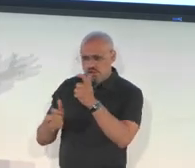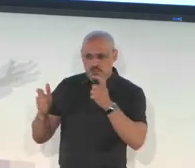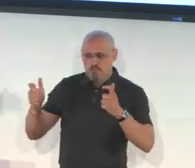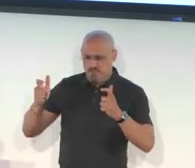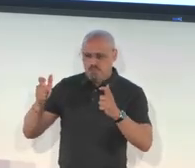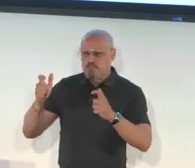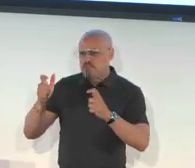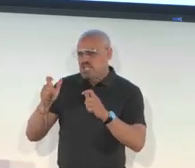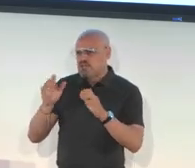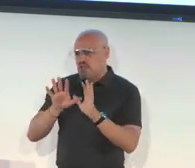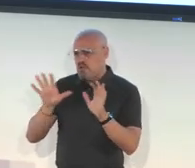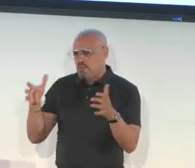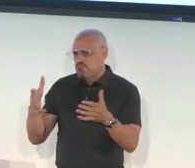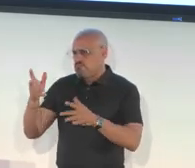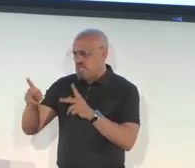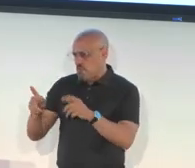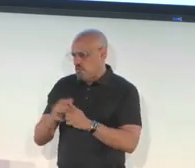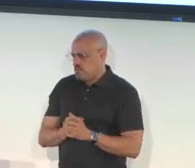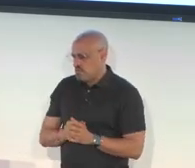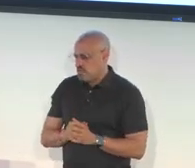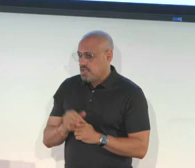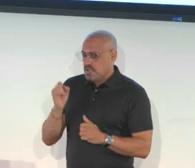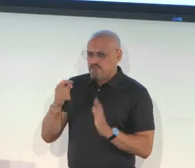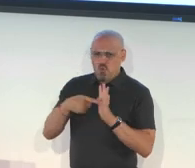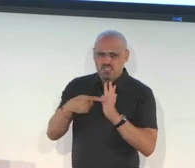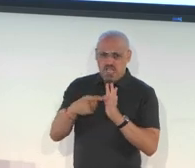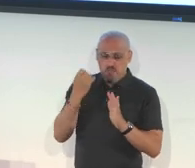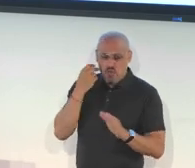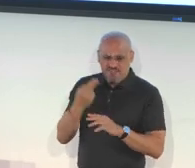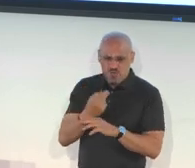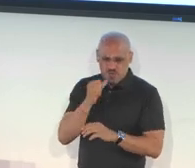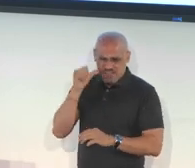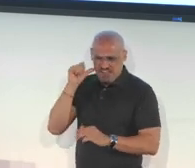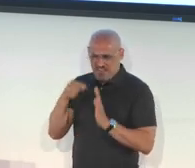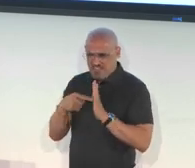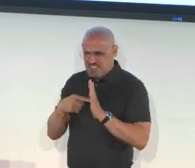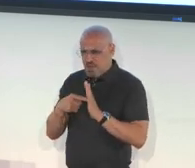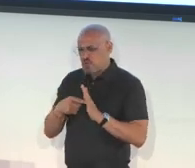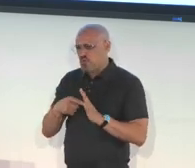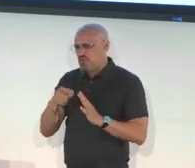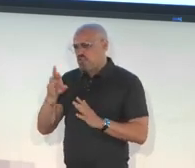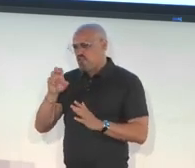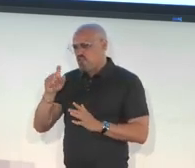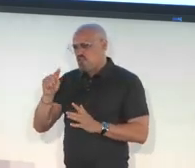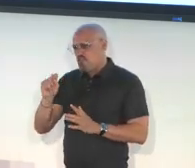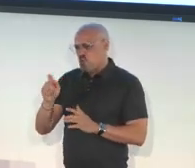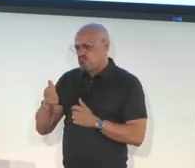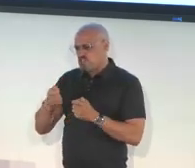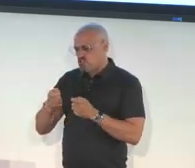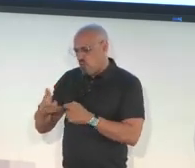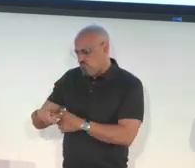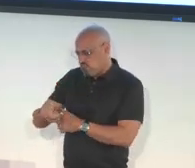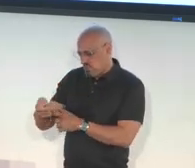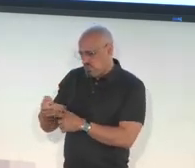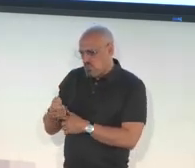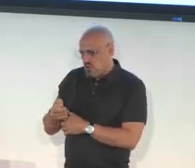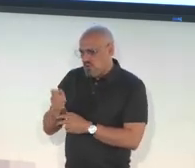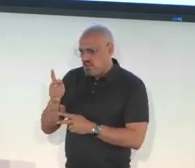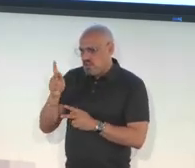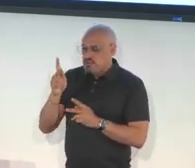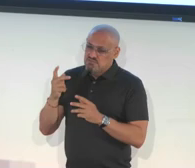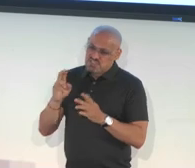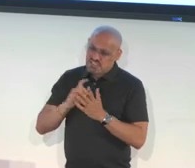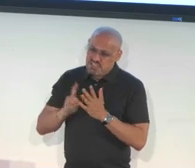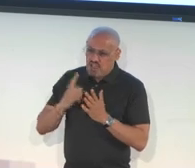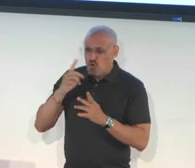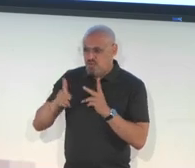people. For example, if we were, I used the example yesterday of the remote control. The remote control was designed to support people with mobility challenges